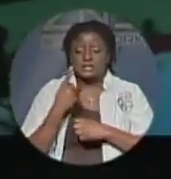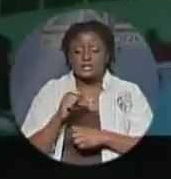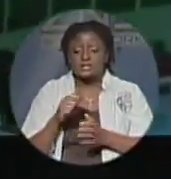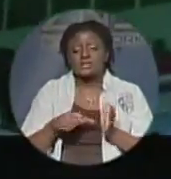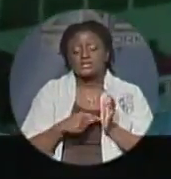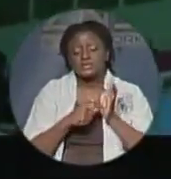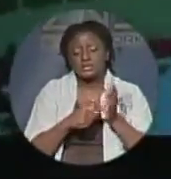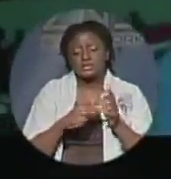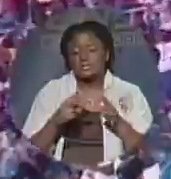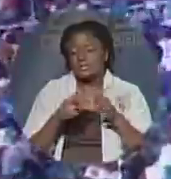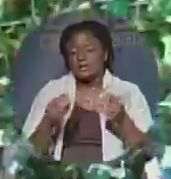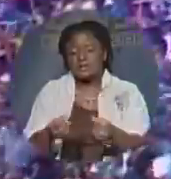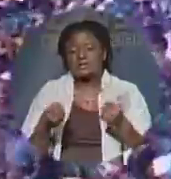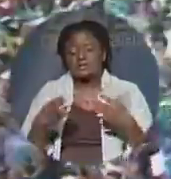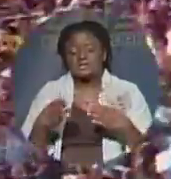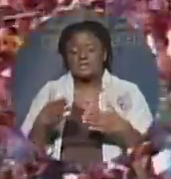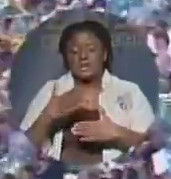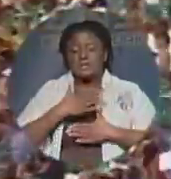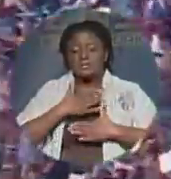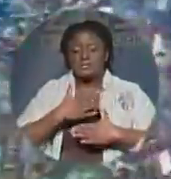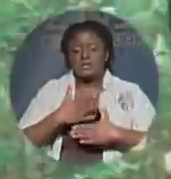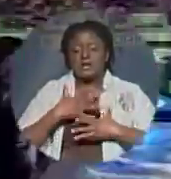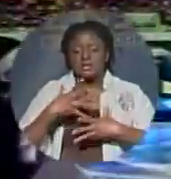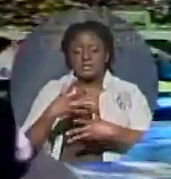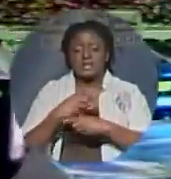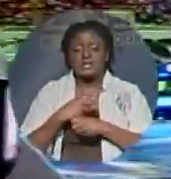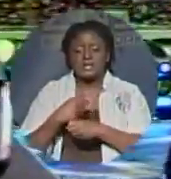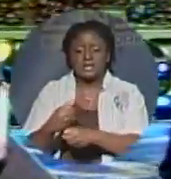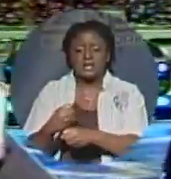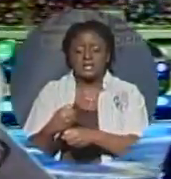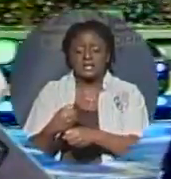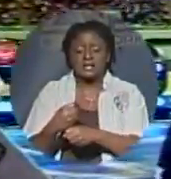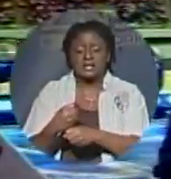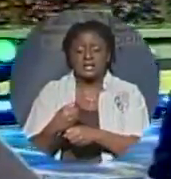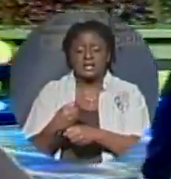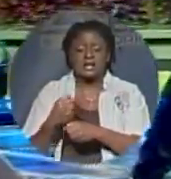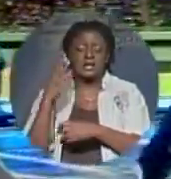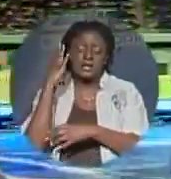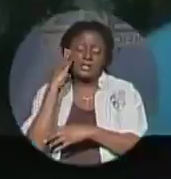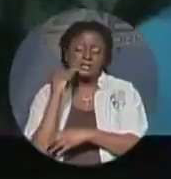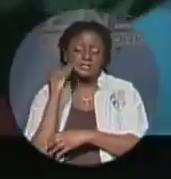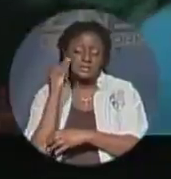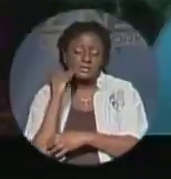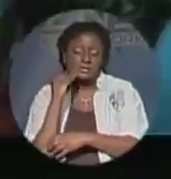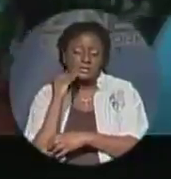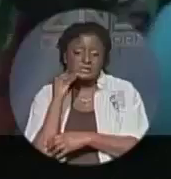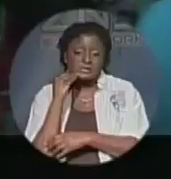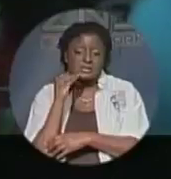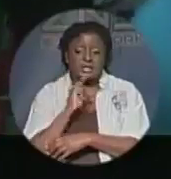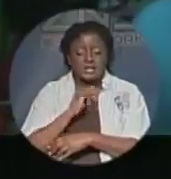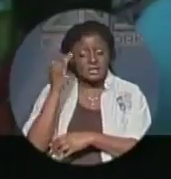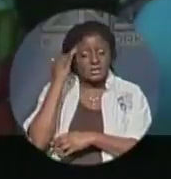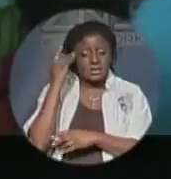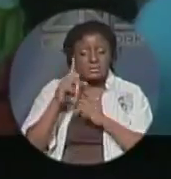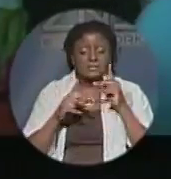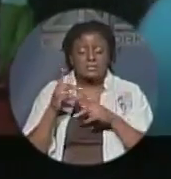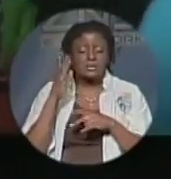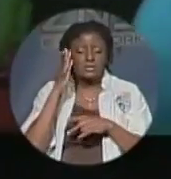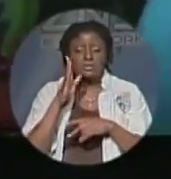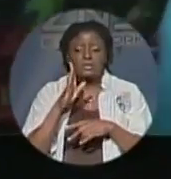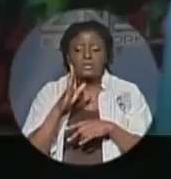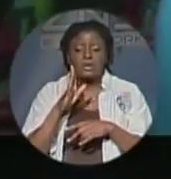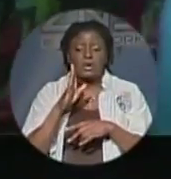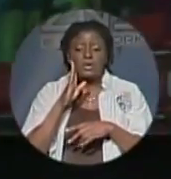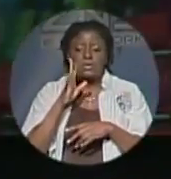breathtaking. I mean, it was an experience. I know people would have watched it on TV, but it's nothing like being